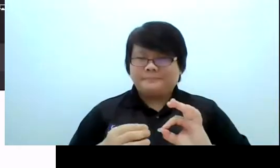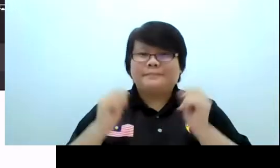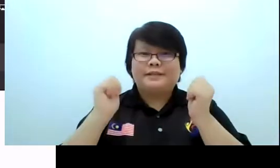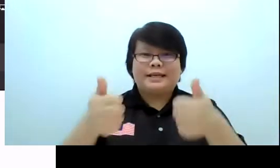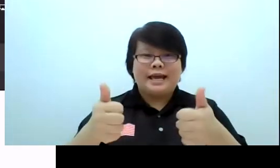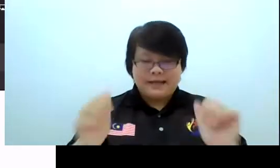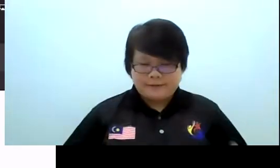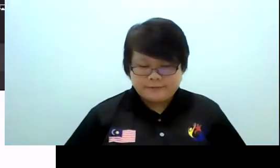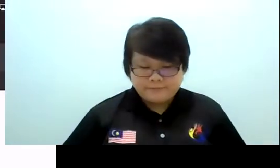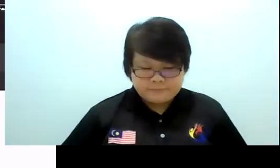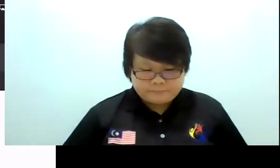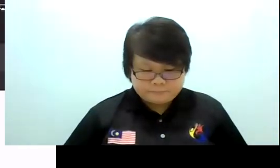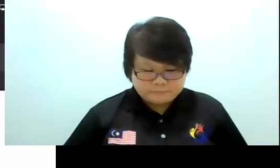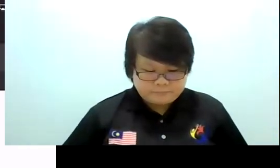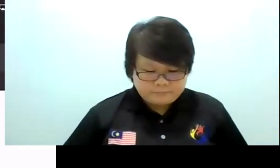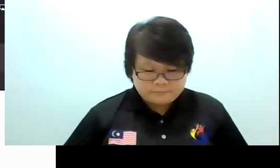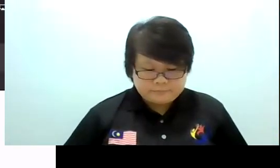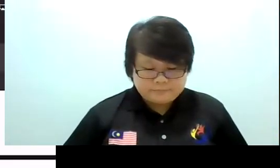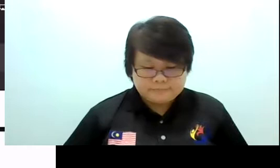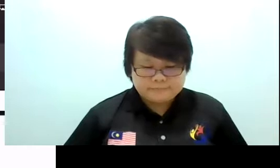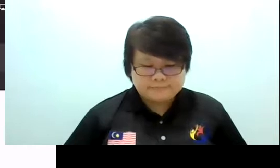story, okay?